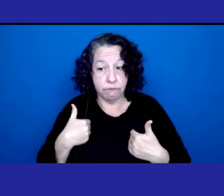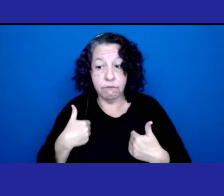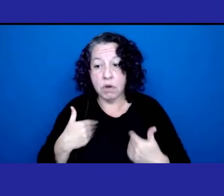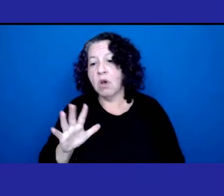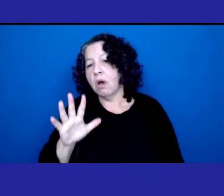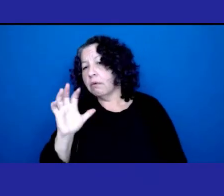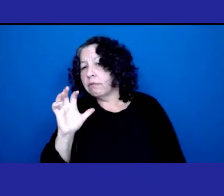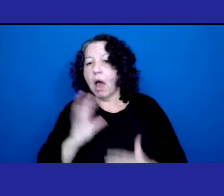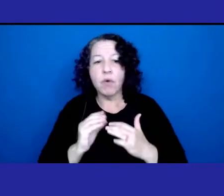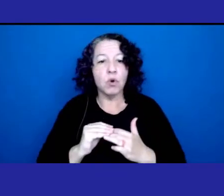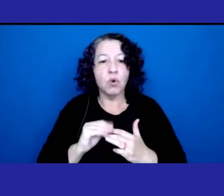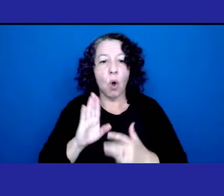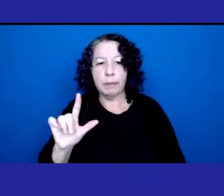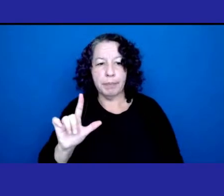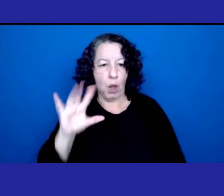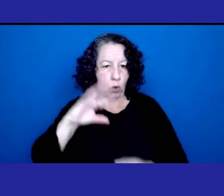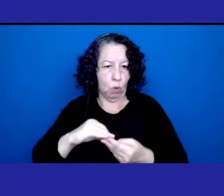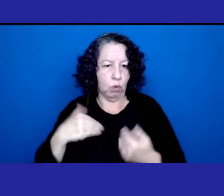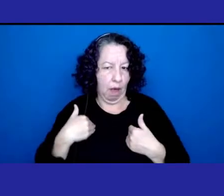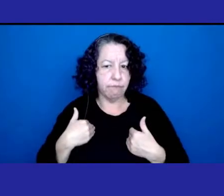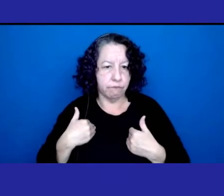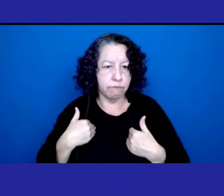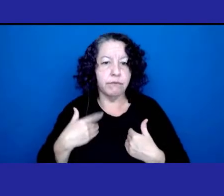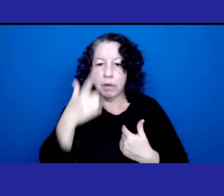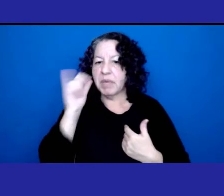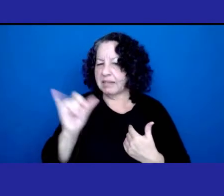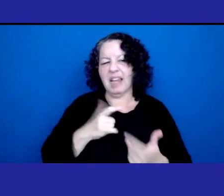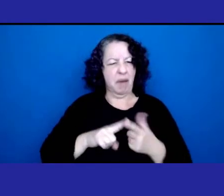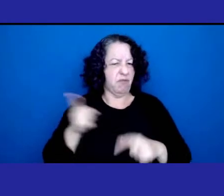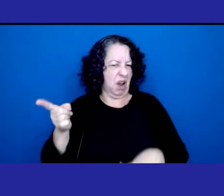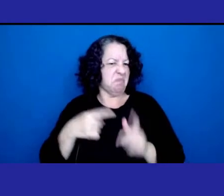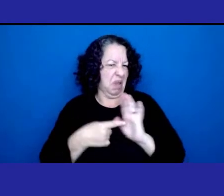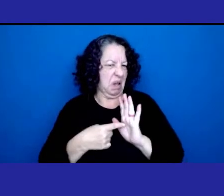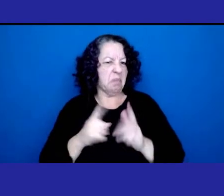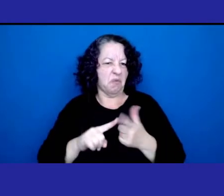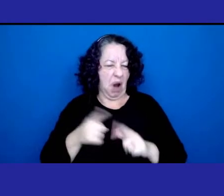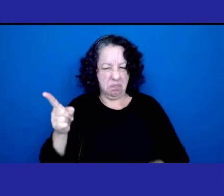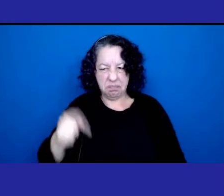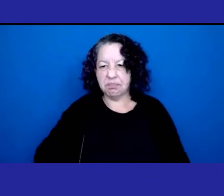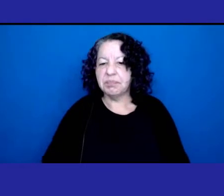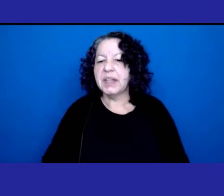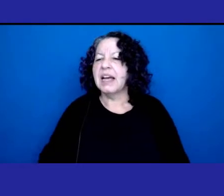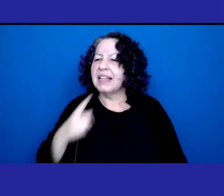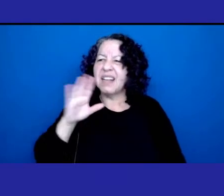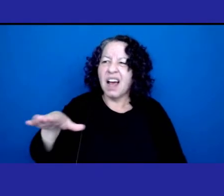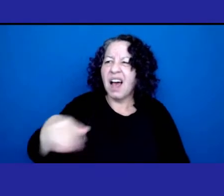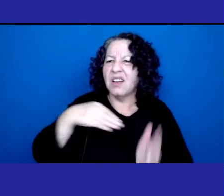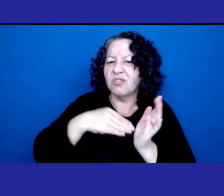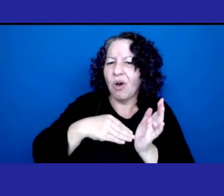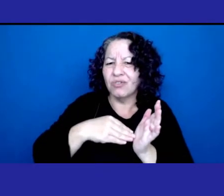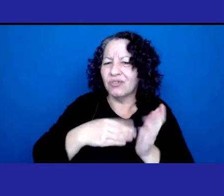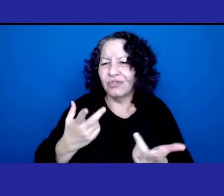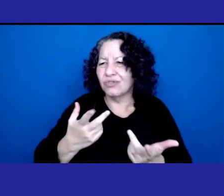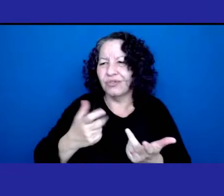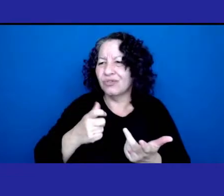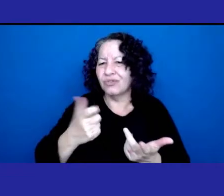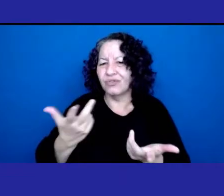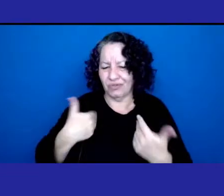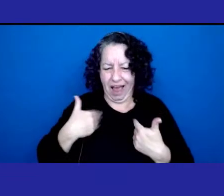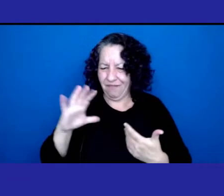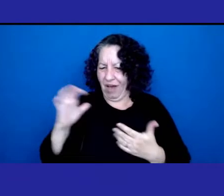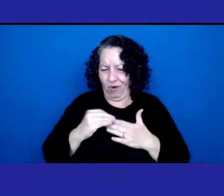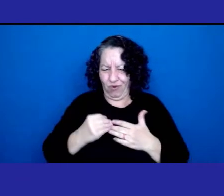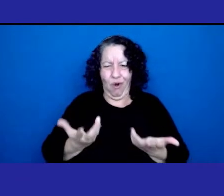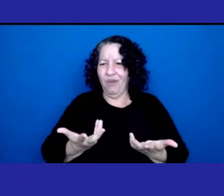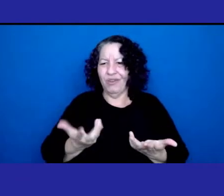bill, because, like my friend, and they say, well, gee, doctor, I'm not going to pay I don't have $500